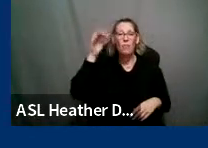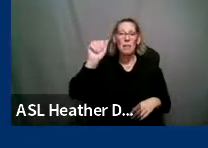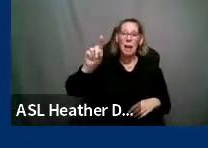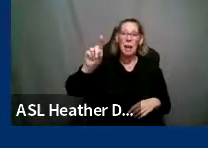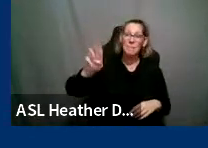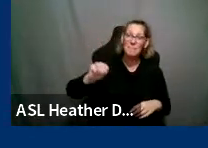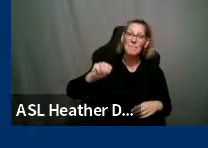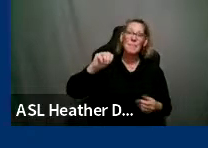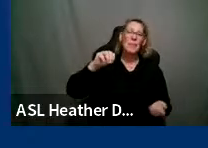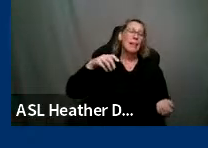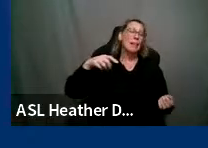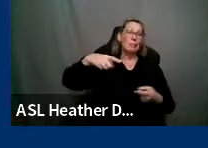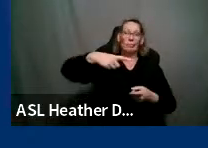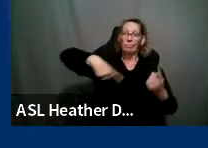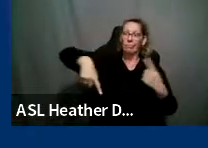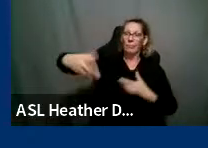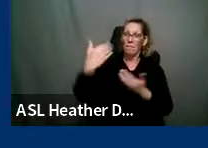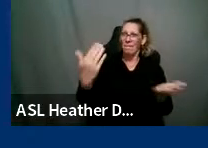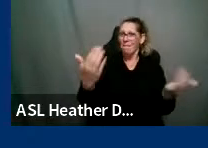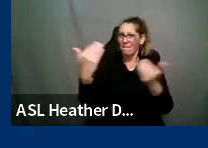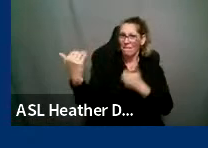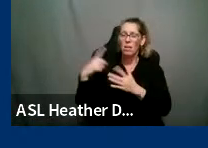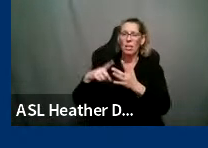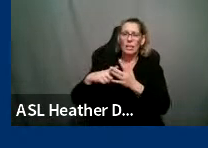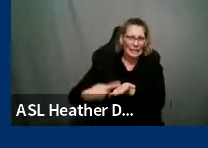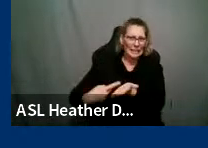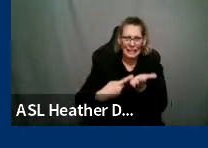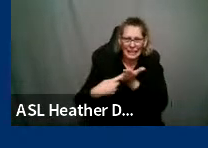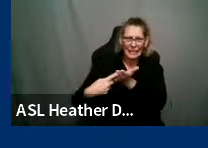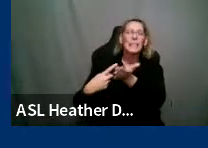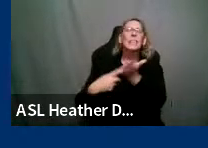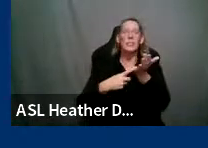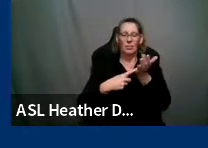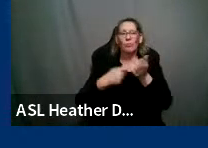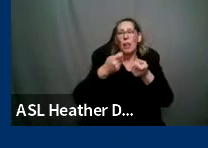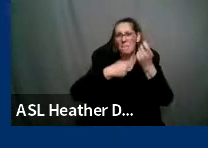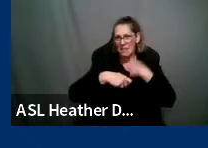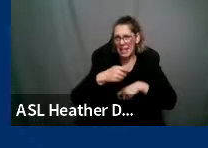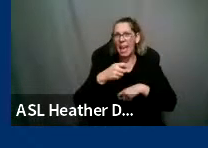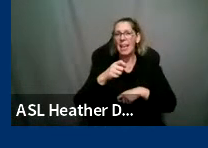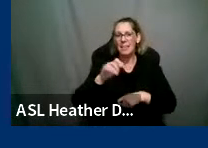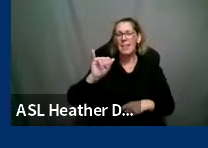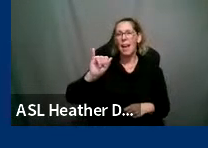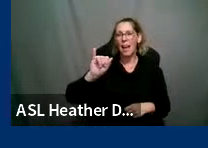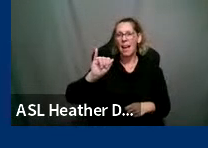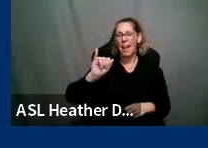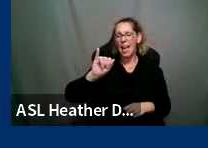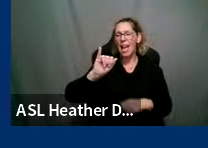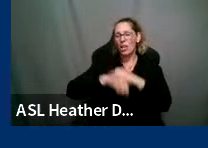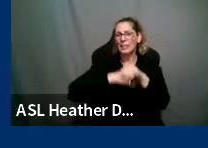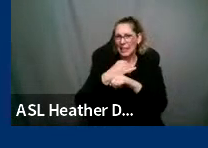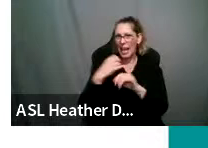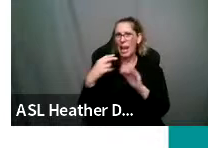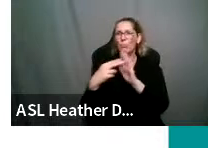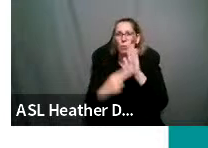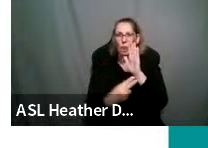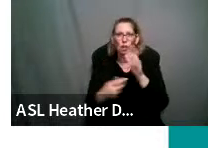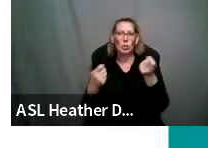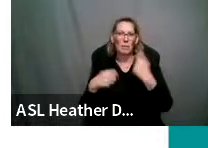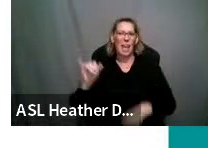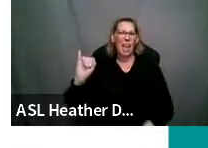the federal co-leads, and we started looking into the Interstate Bridge Replacement Program. Next slide.